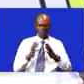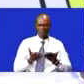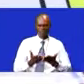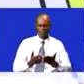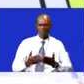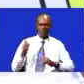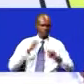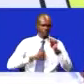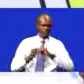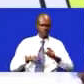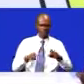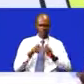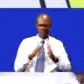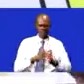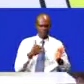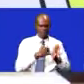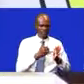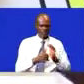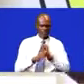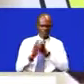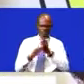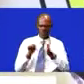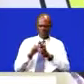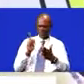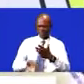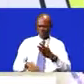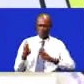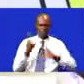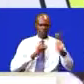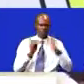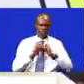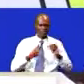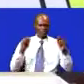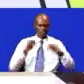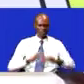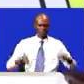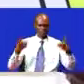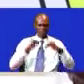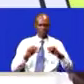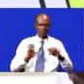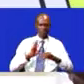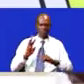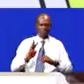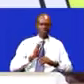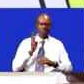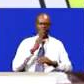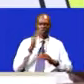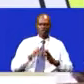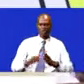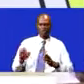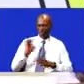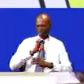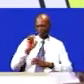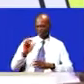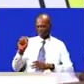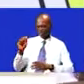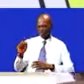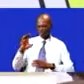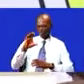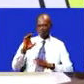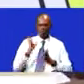including the fisheries, those is what we are discussing here. We want the East African partner states, our